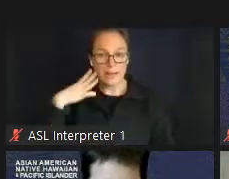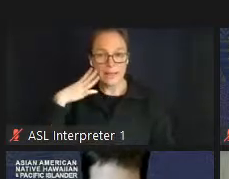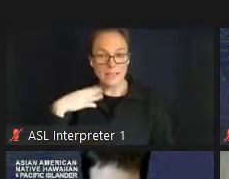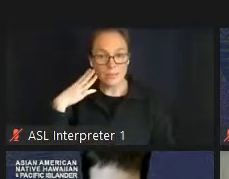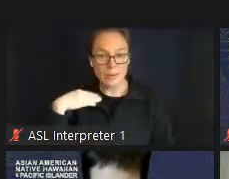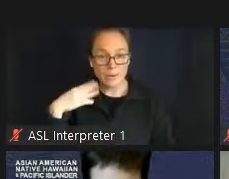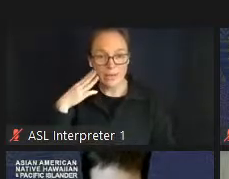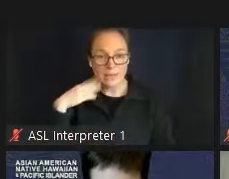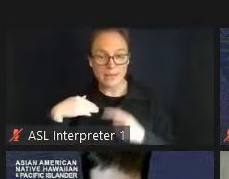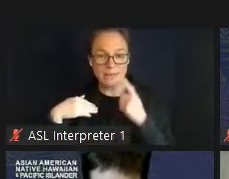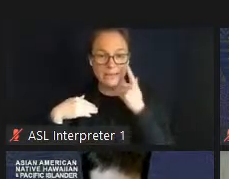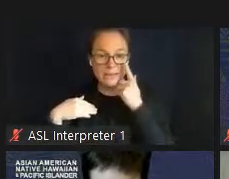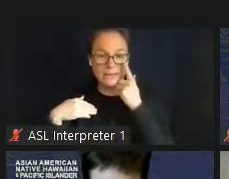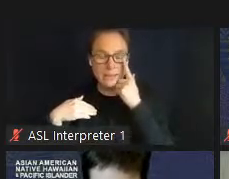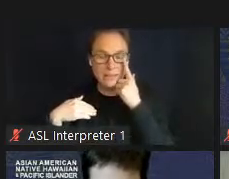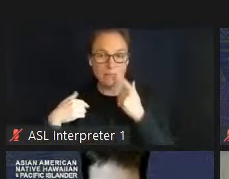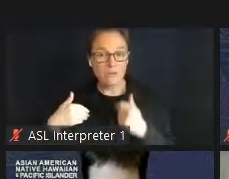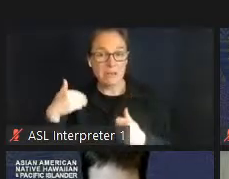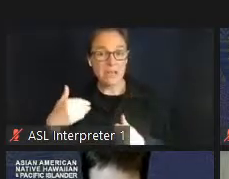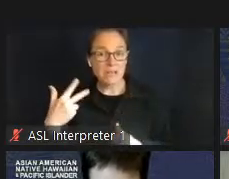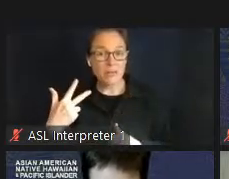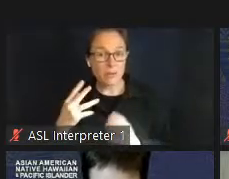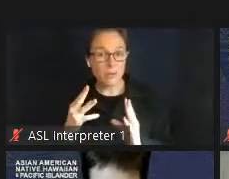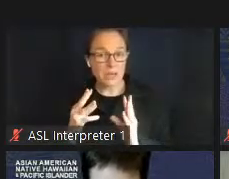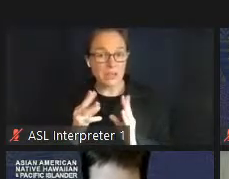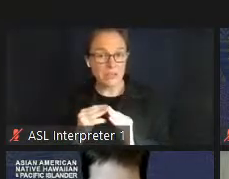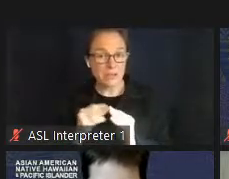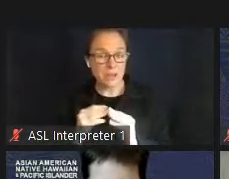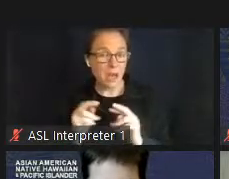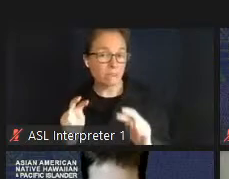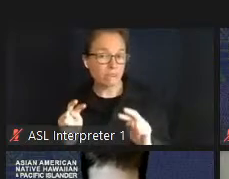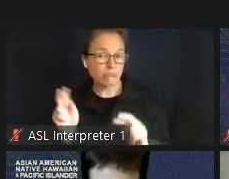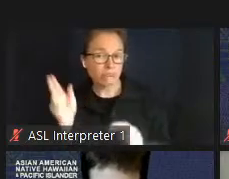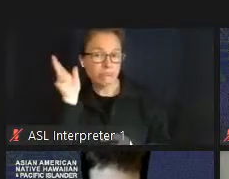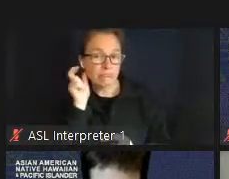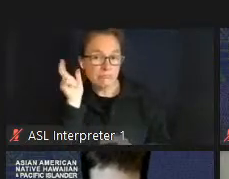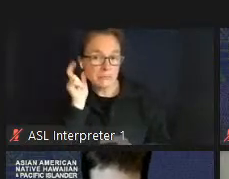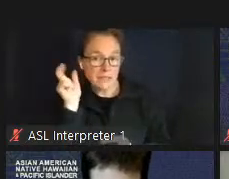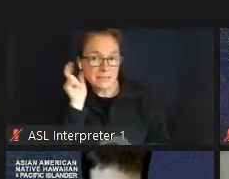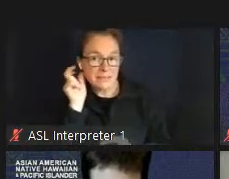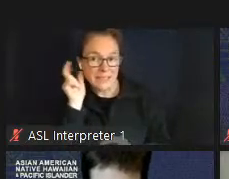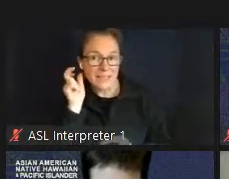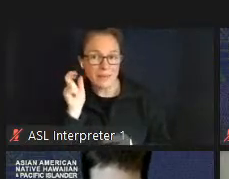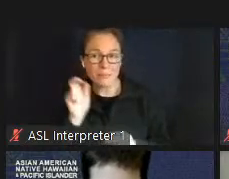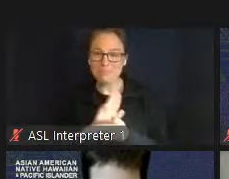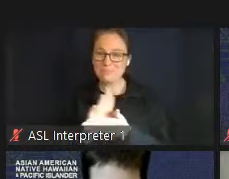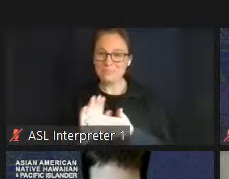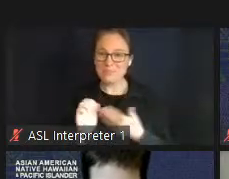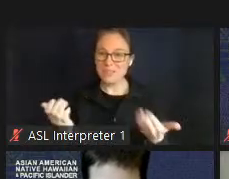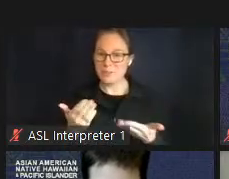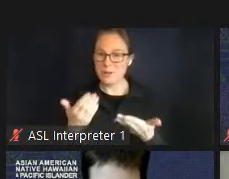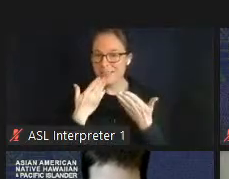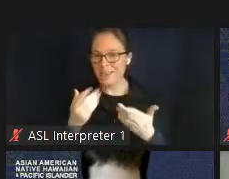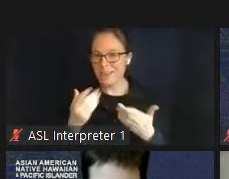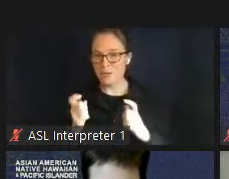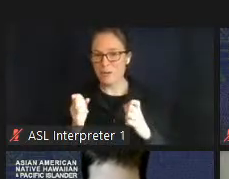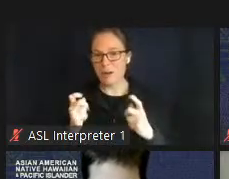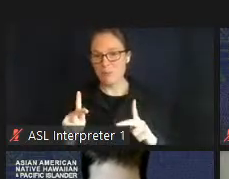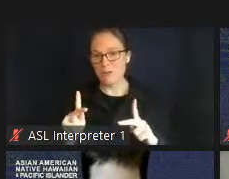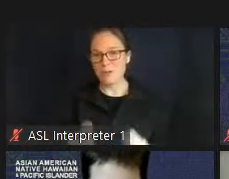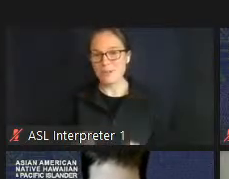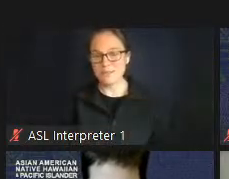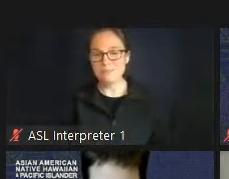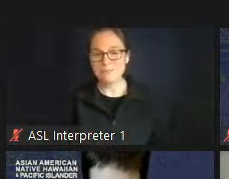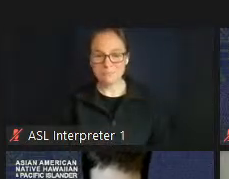next few sessions, I'm just going to be a fly on the wall and be listening in. And but it's nice to be here, and I appreciate the opportunity. Thank you.